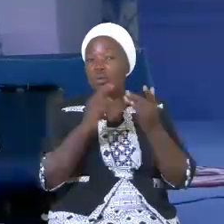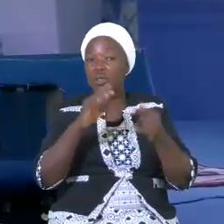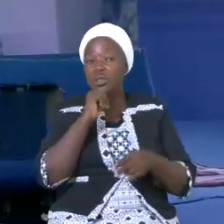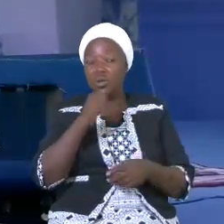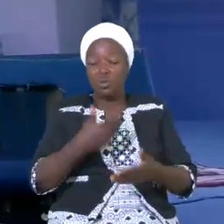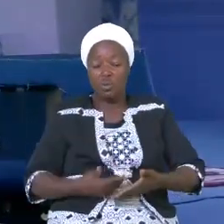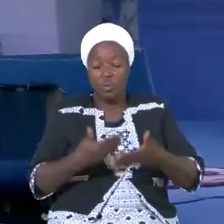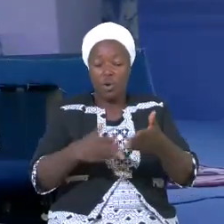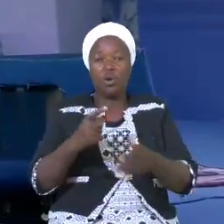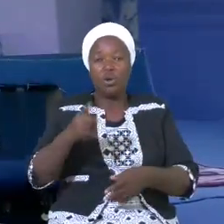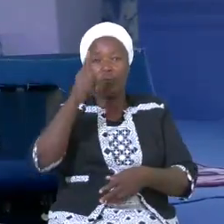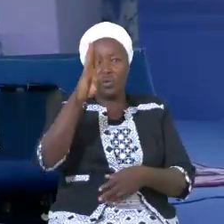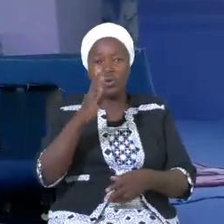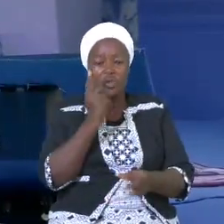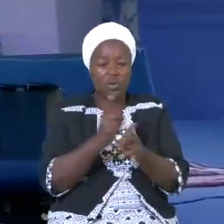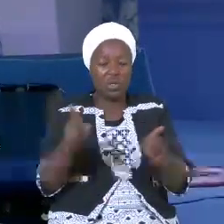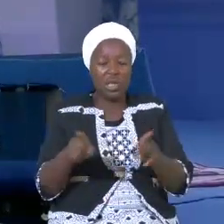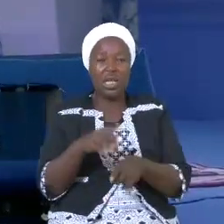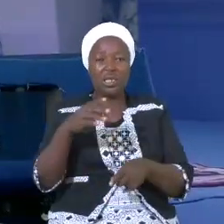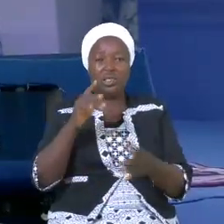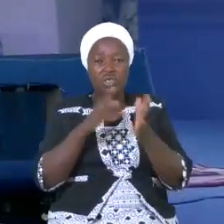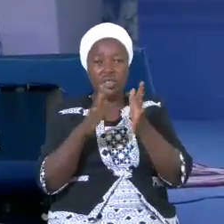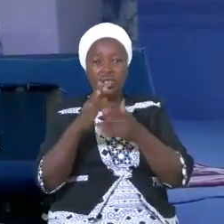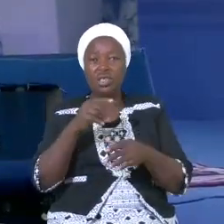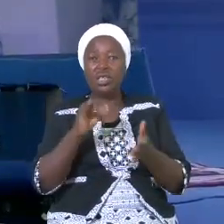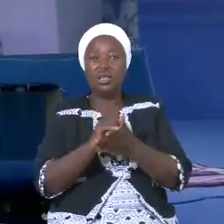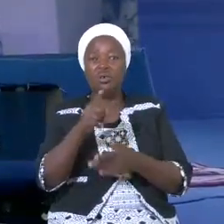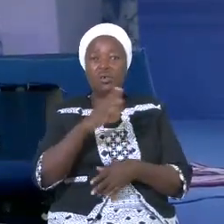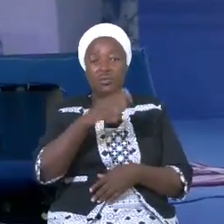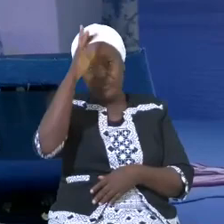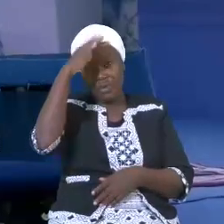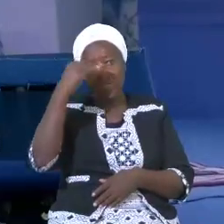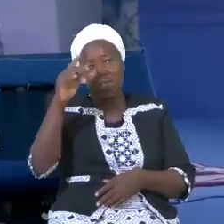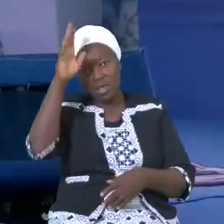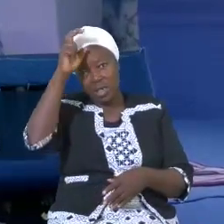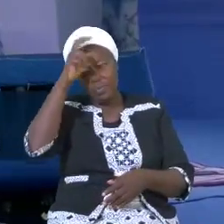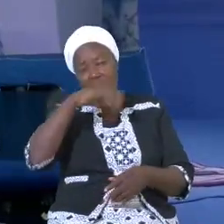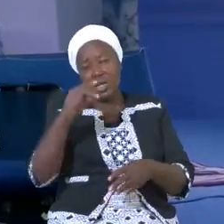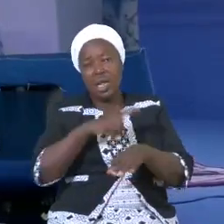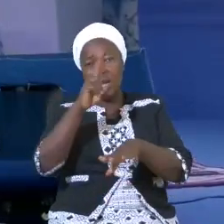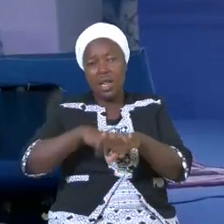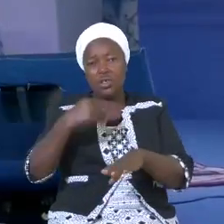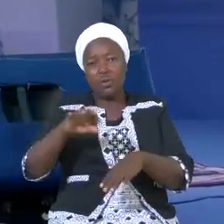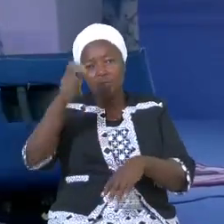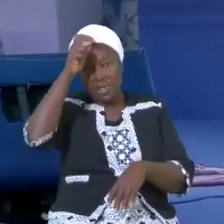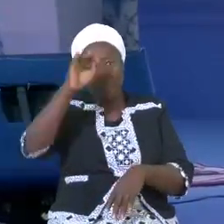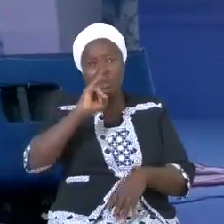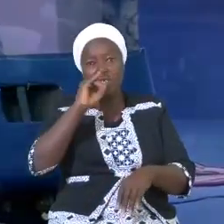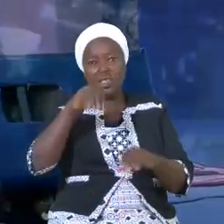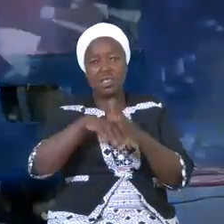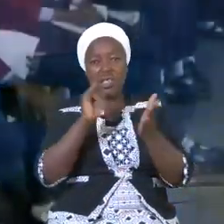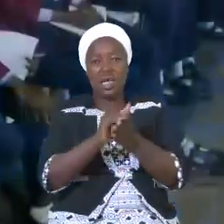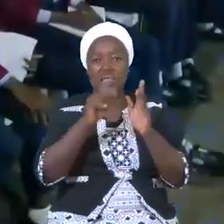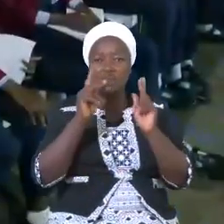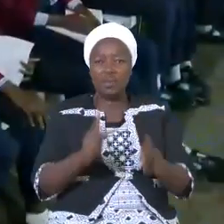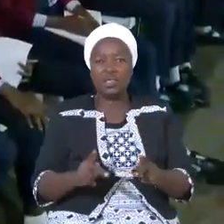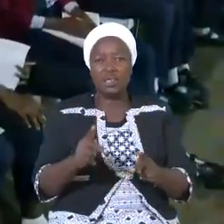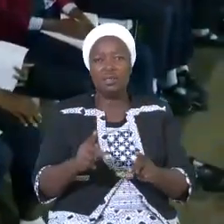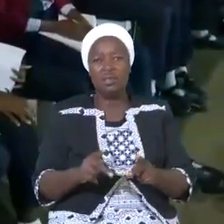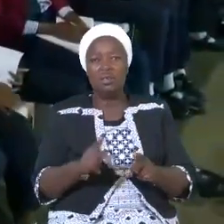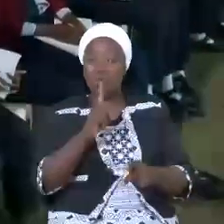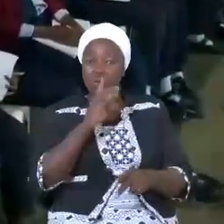father the devil and the nature of the devil is in such a person actually